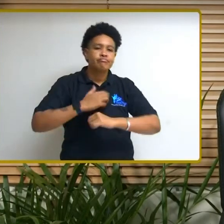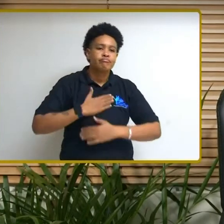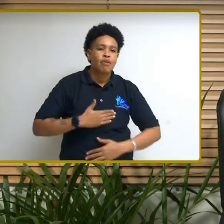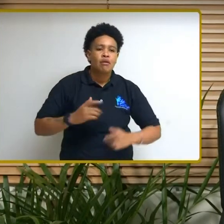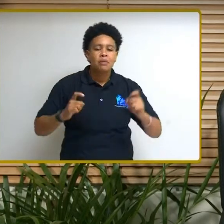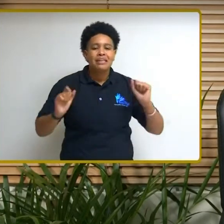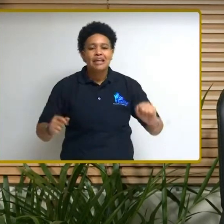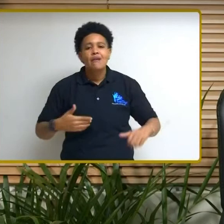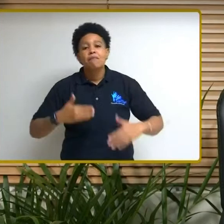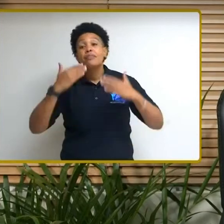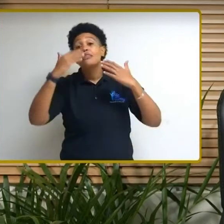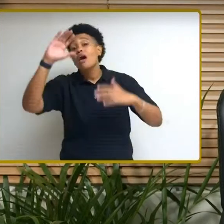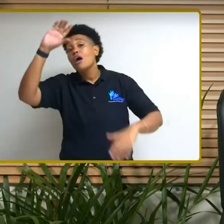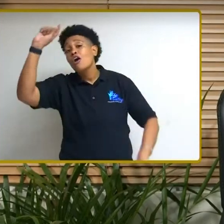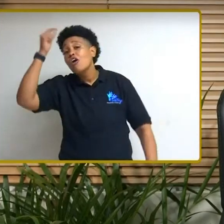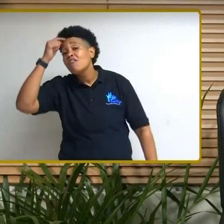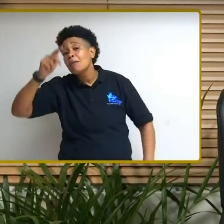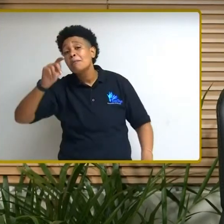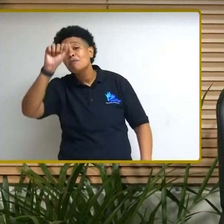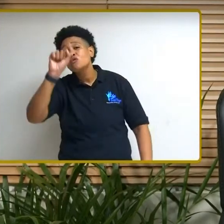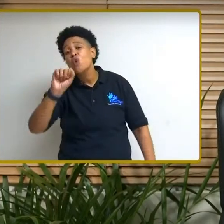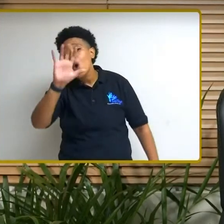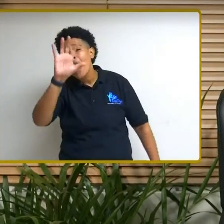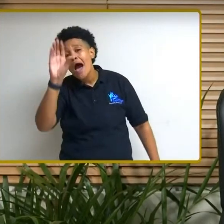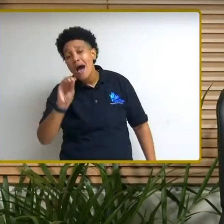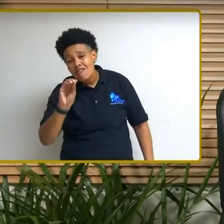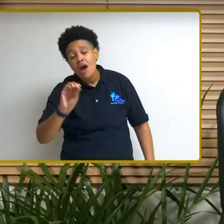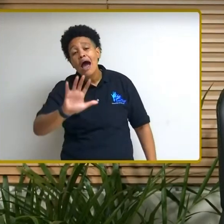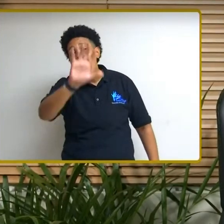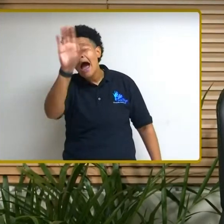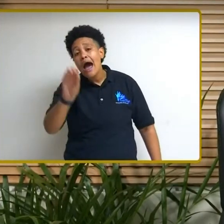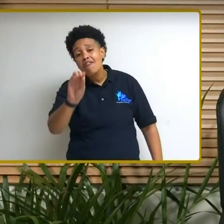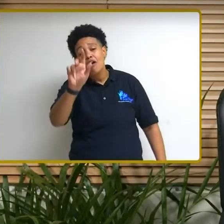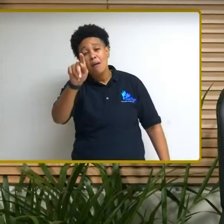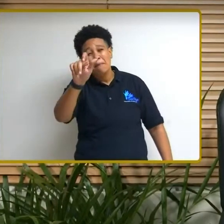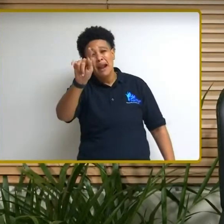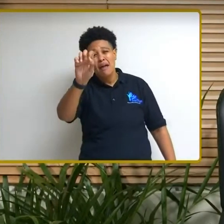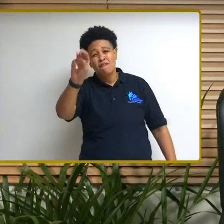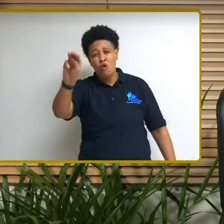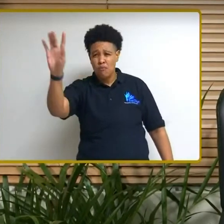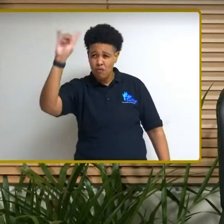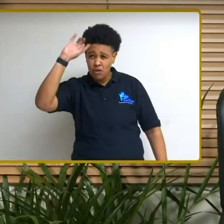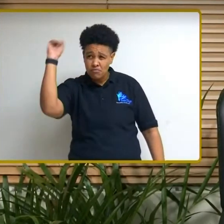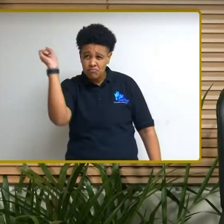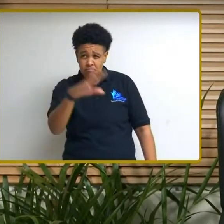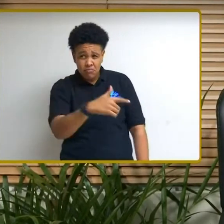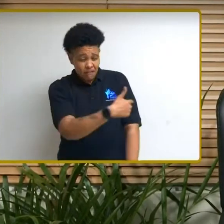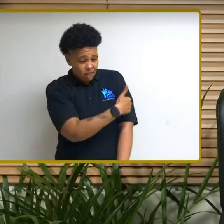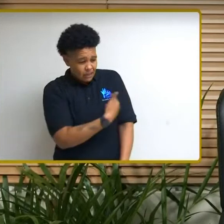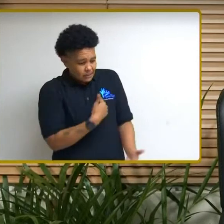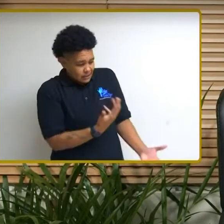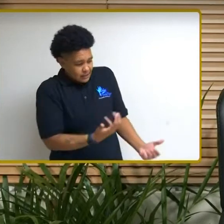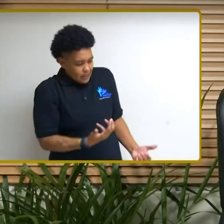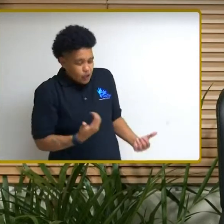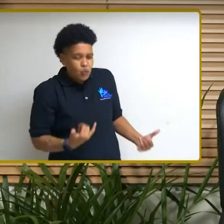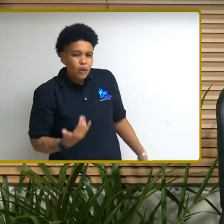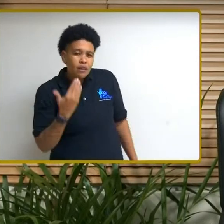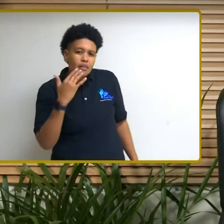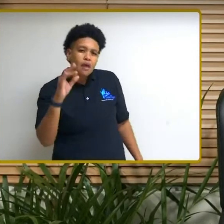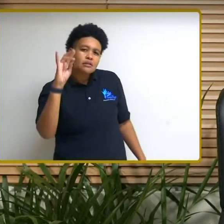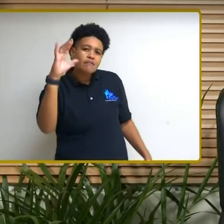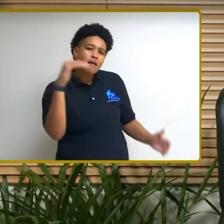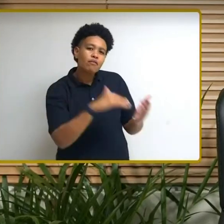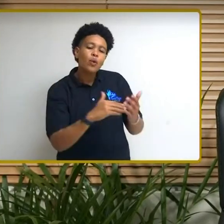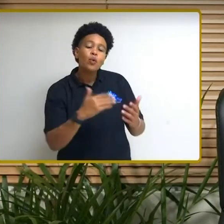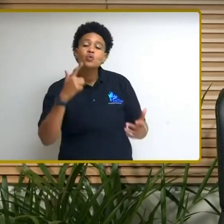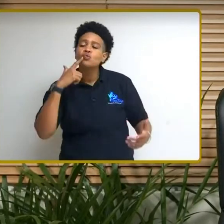of South Africa and the African platform for the vaccines that were received today, the efforts